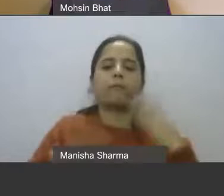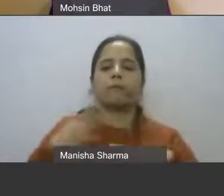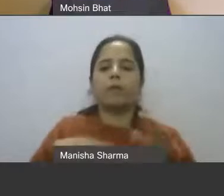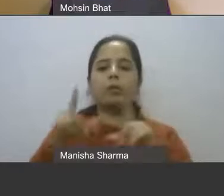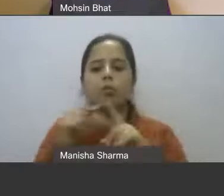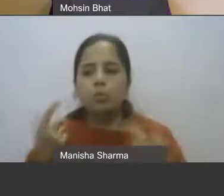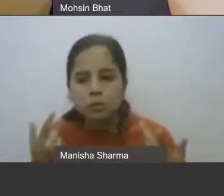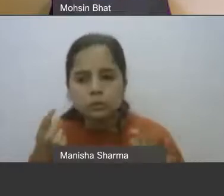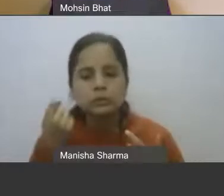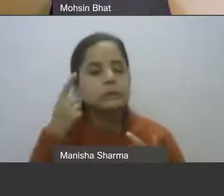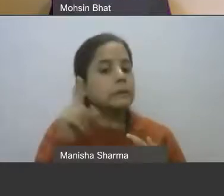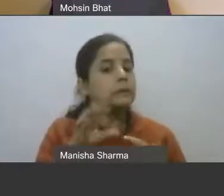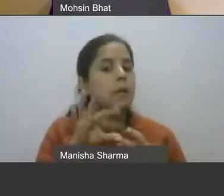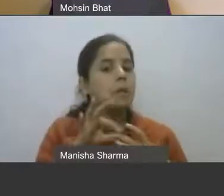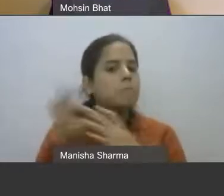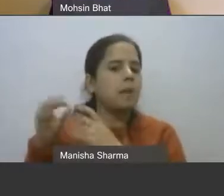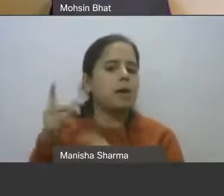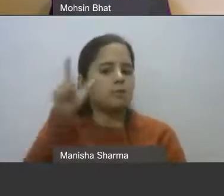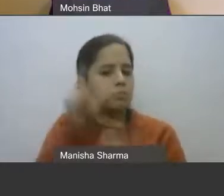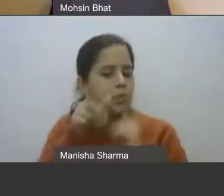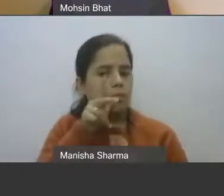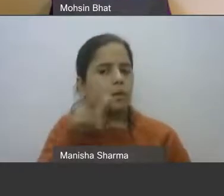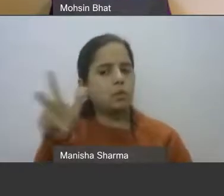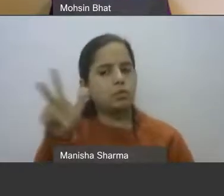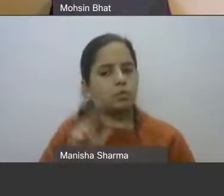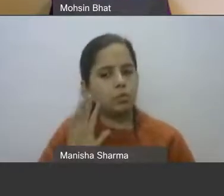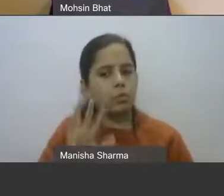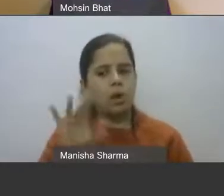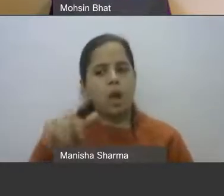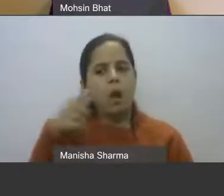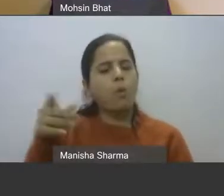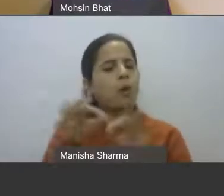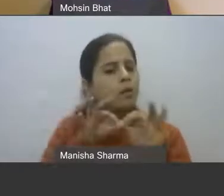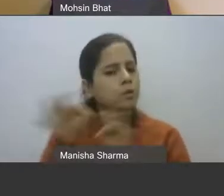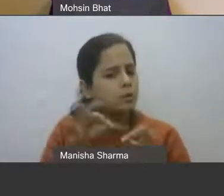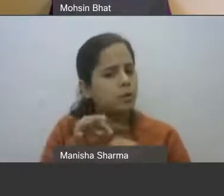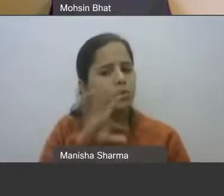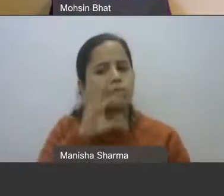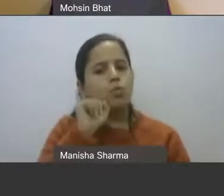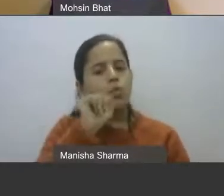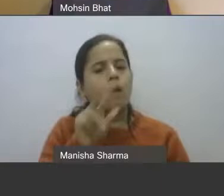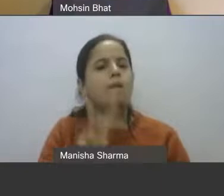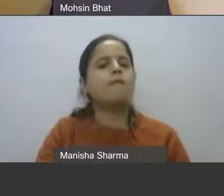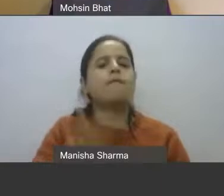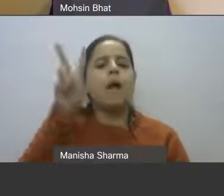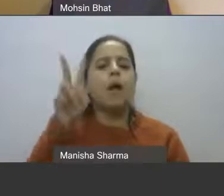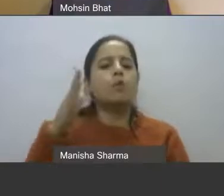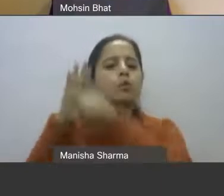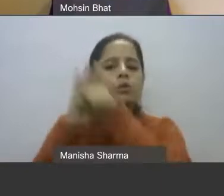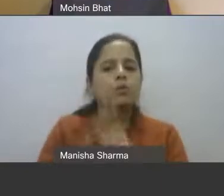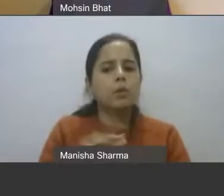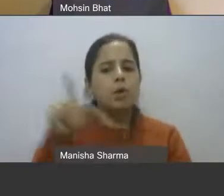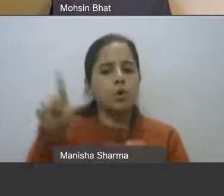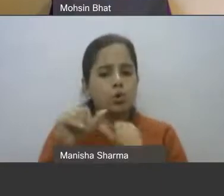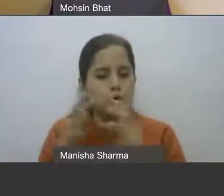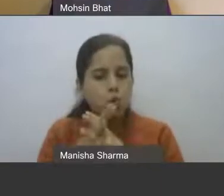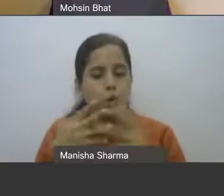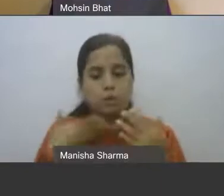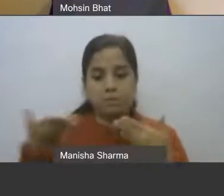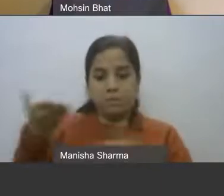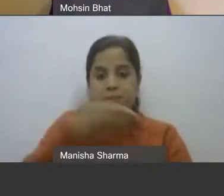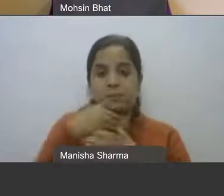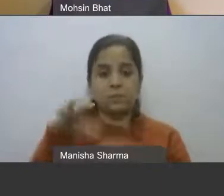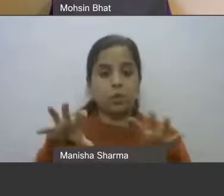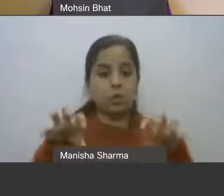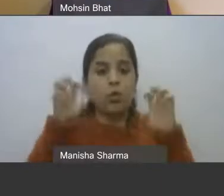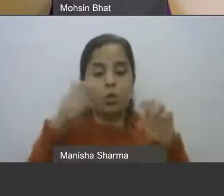law. I was especially caught, though, by how you were describing the core value behind discrimination law, about the way in which the